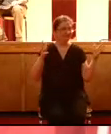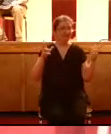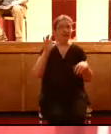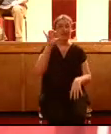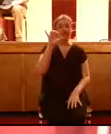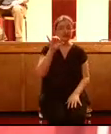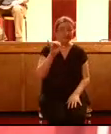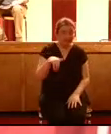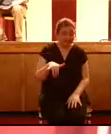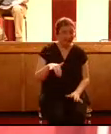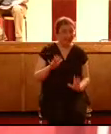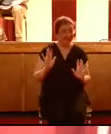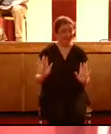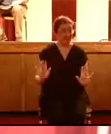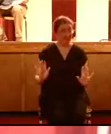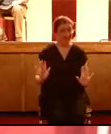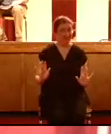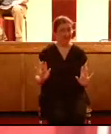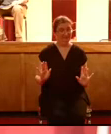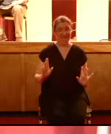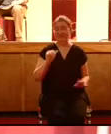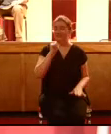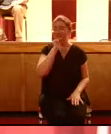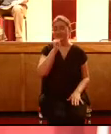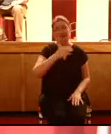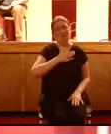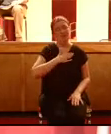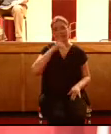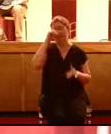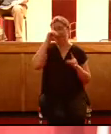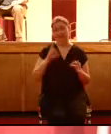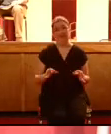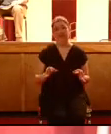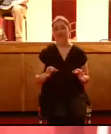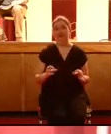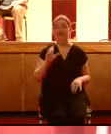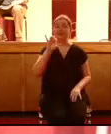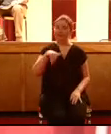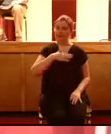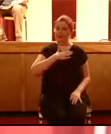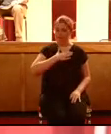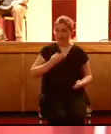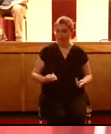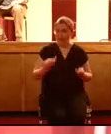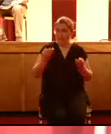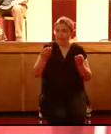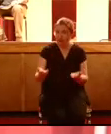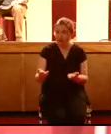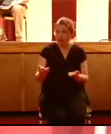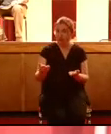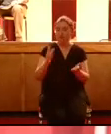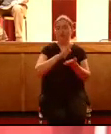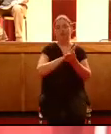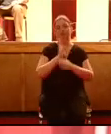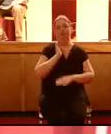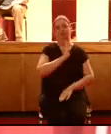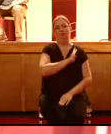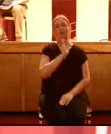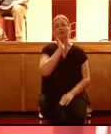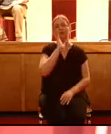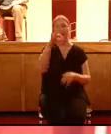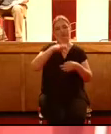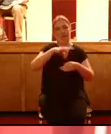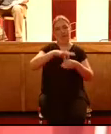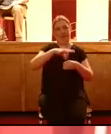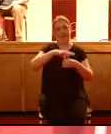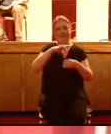That being said, it is not my decision. That would be my recommendation, but the school board will vote.